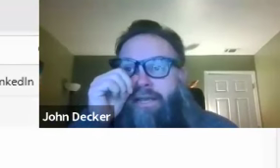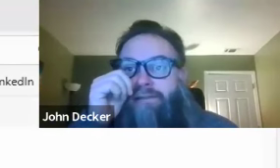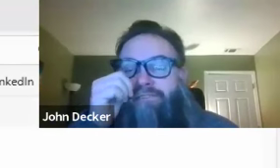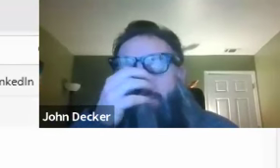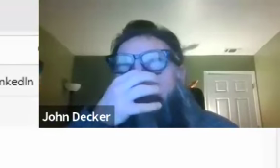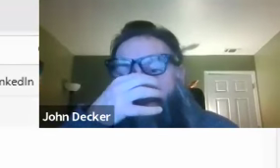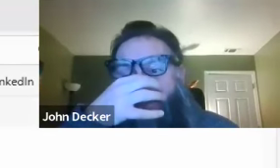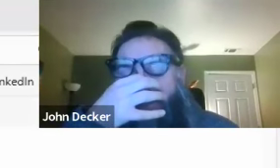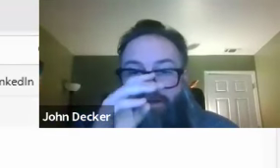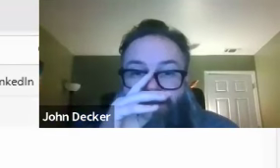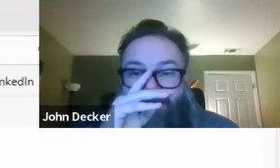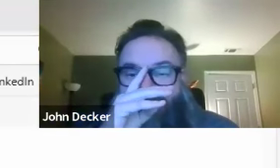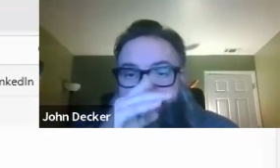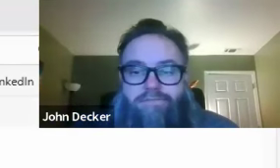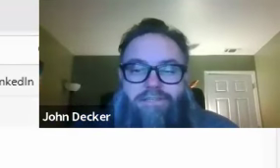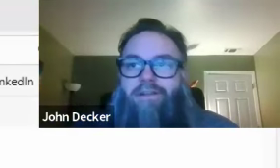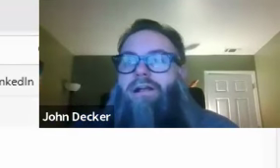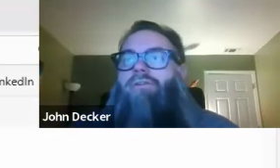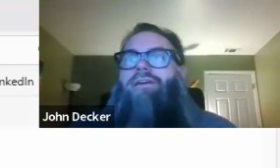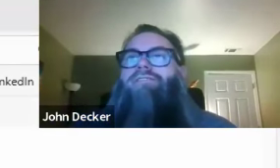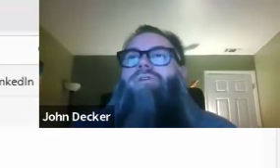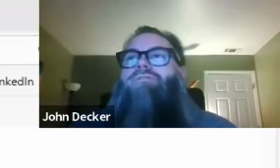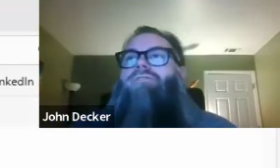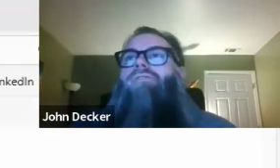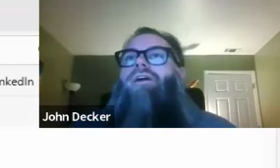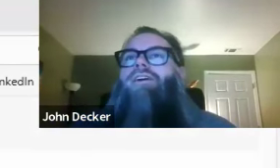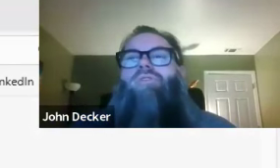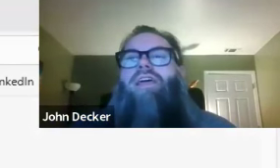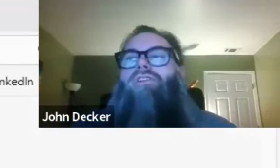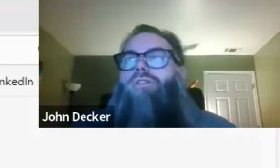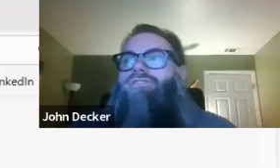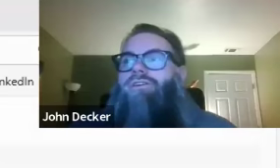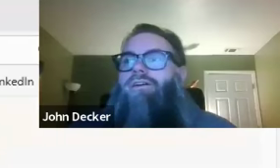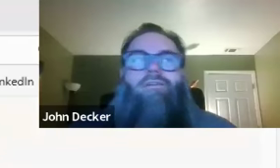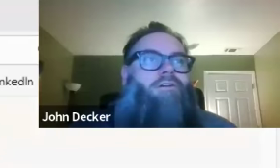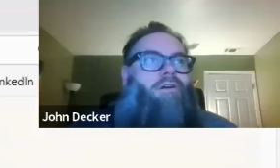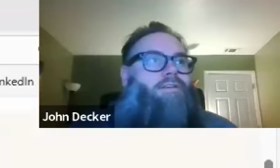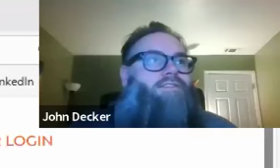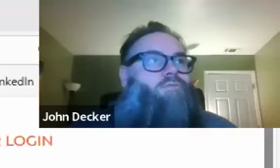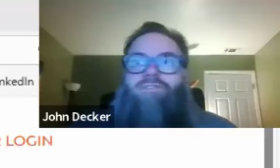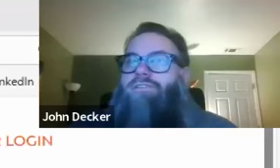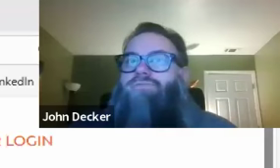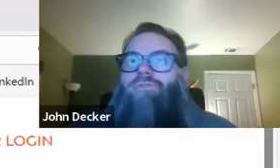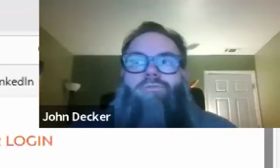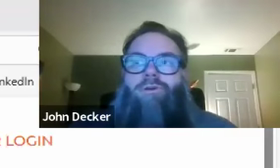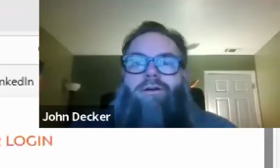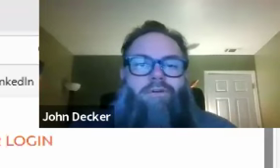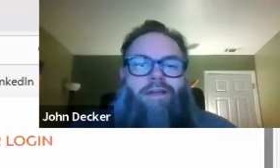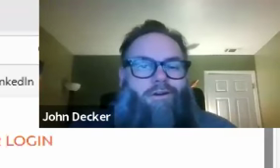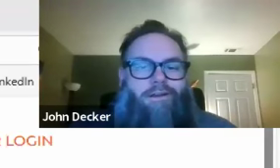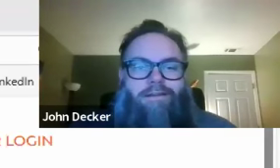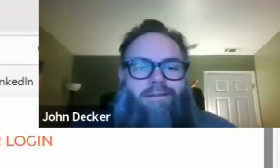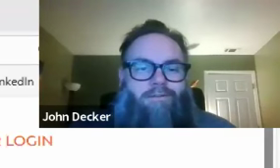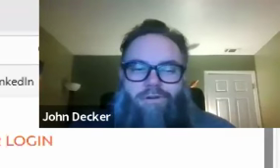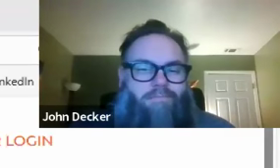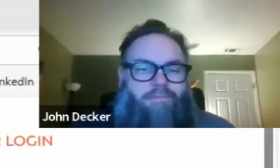County to kind of spread this initiative to their area as well. So I just want to acknowledge Carly still works on this one